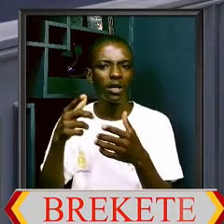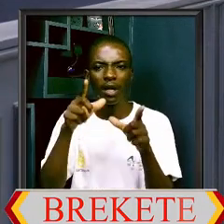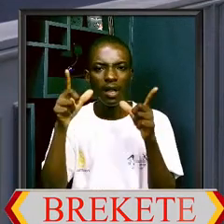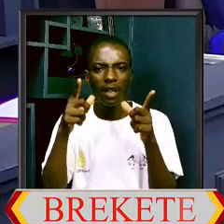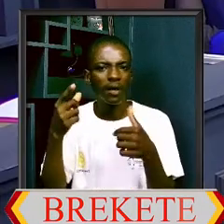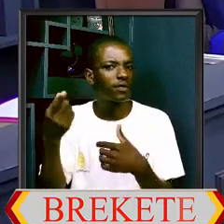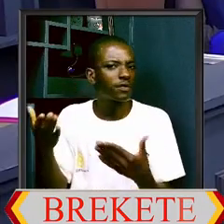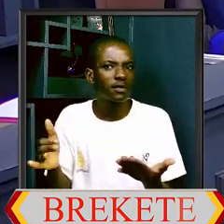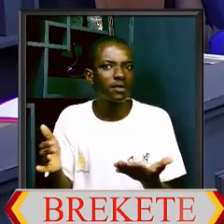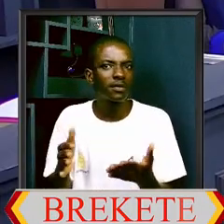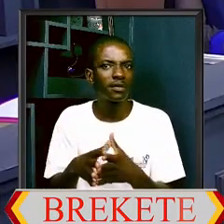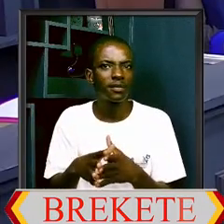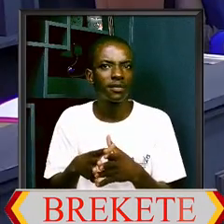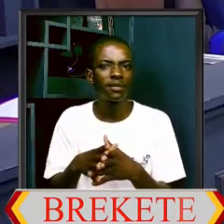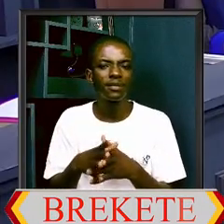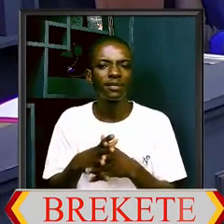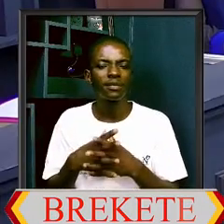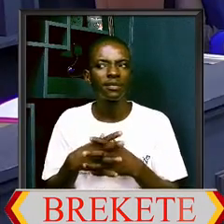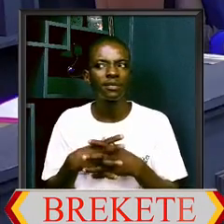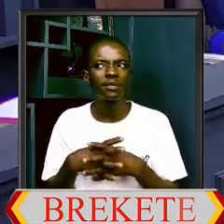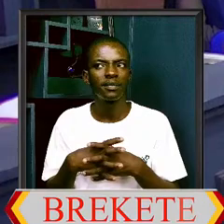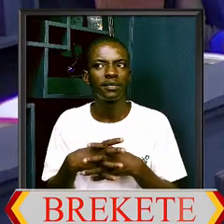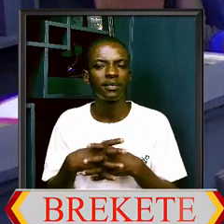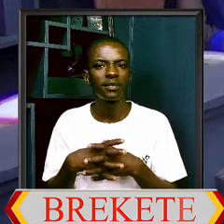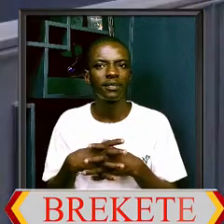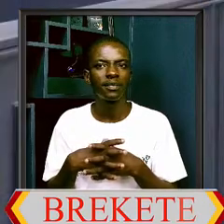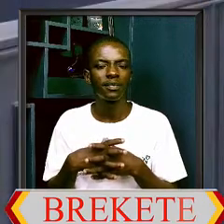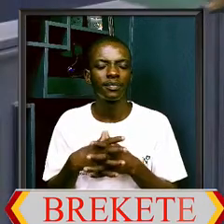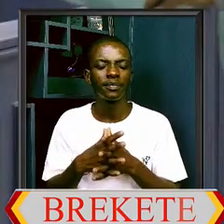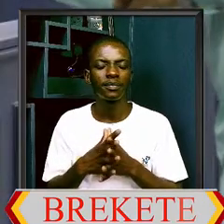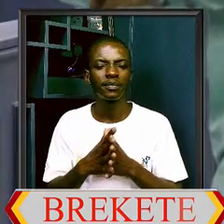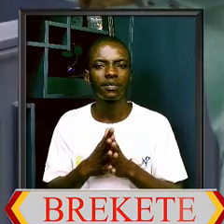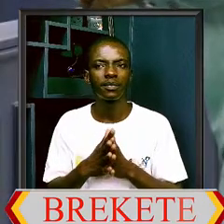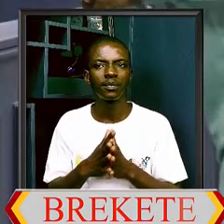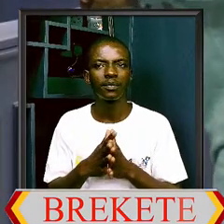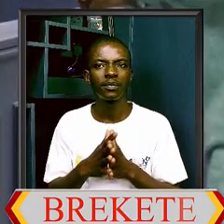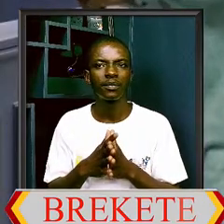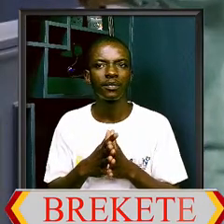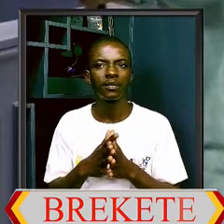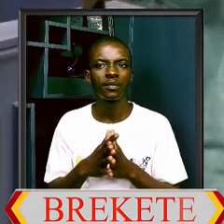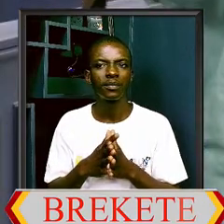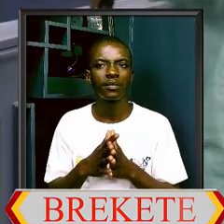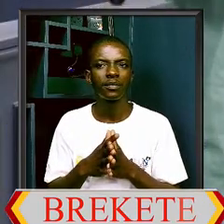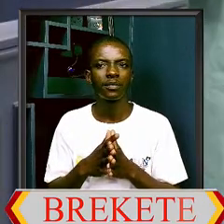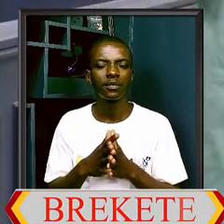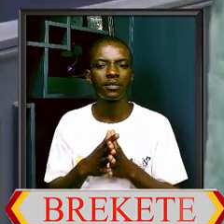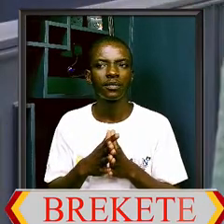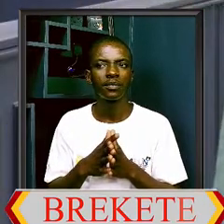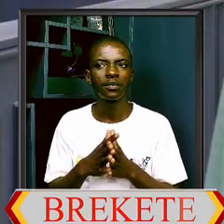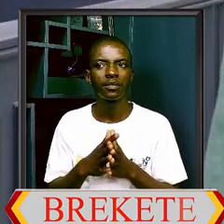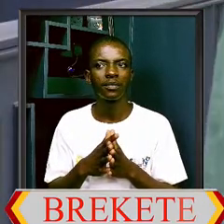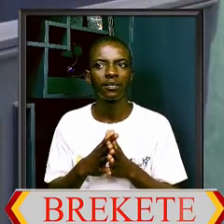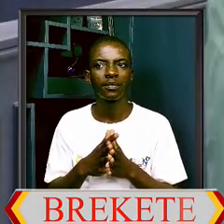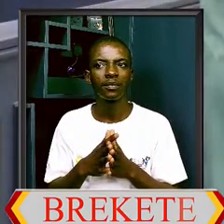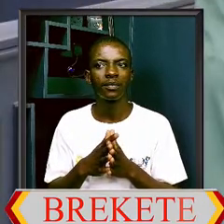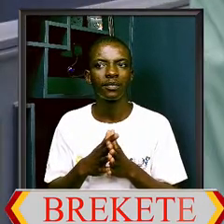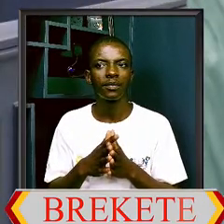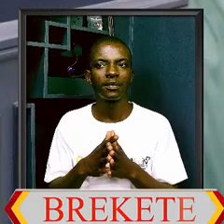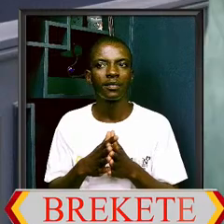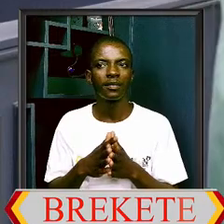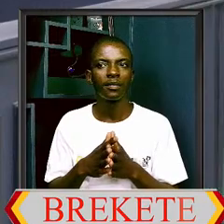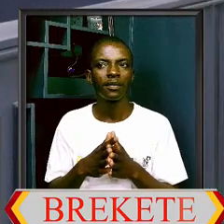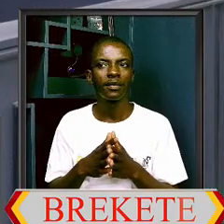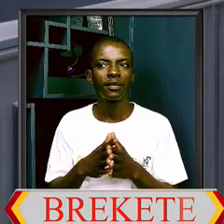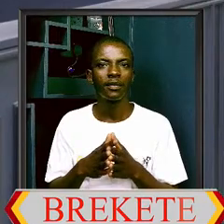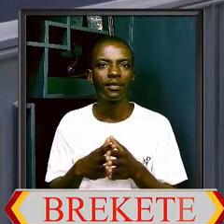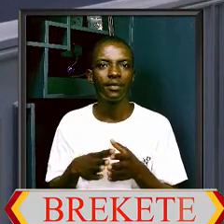we all need the doctor all this phone with buy